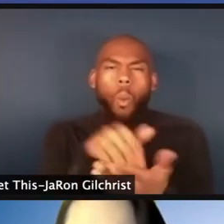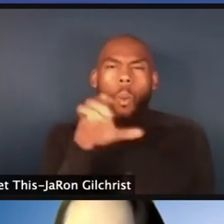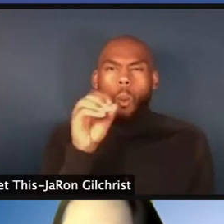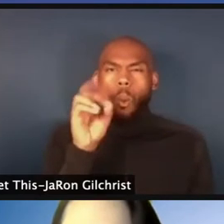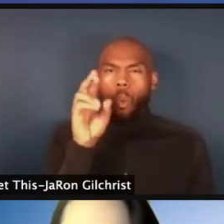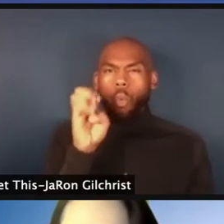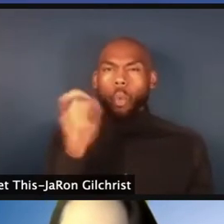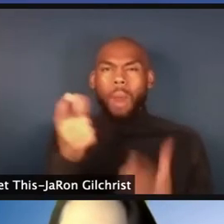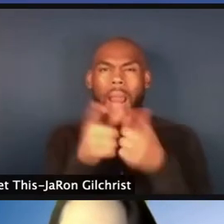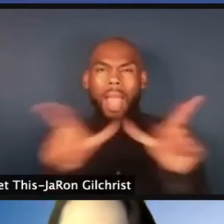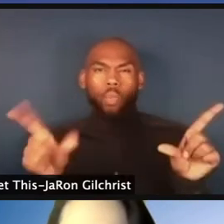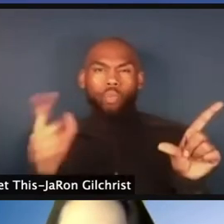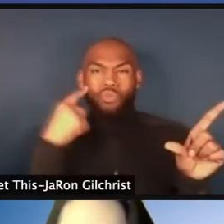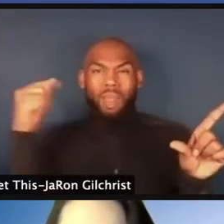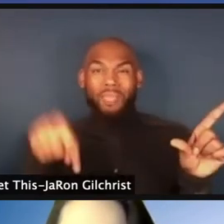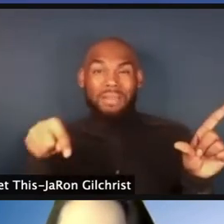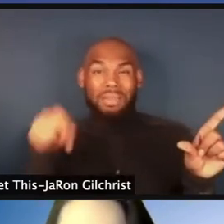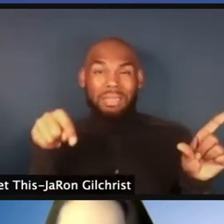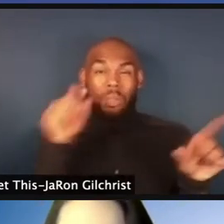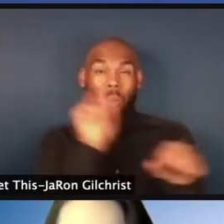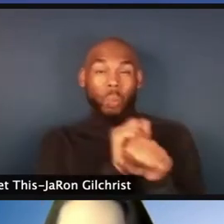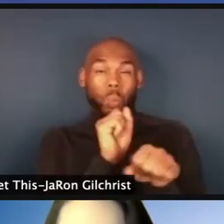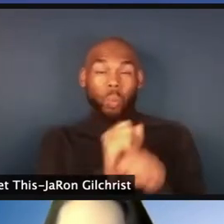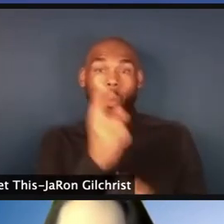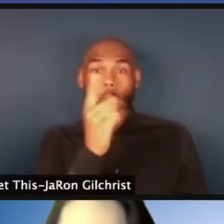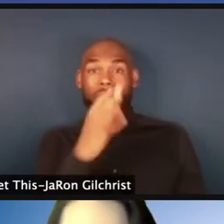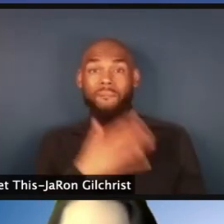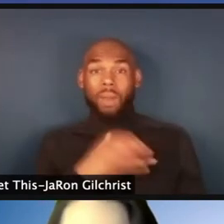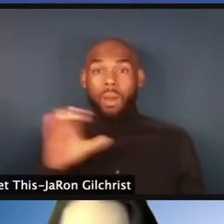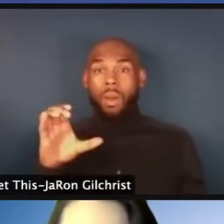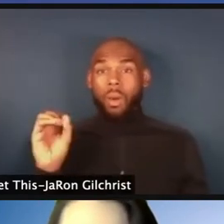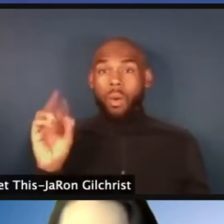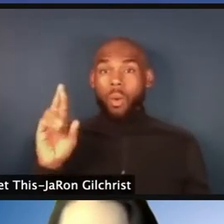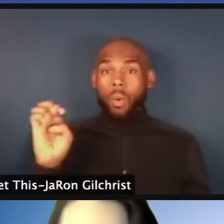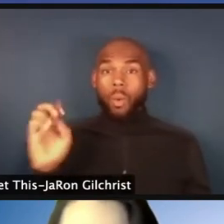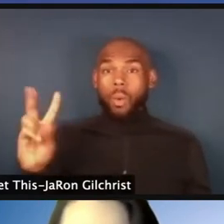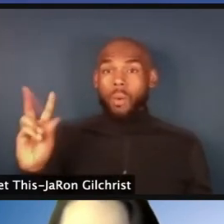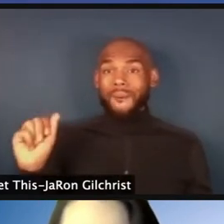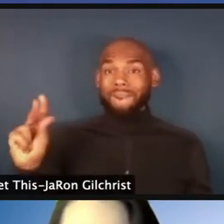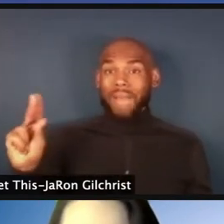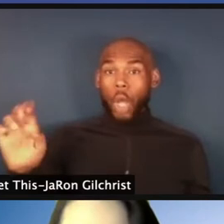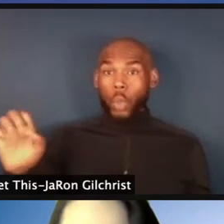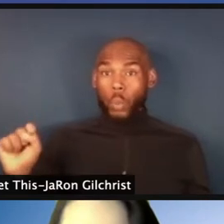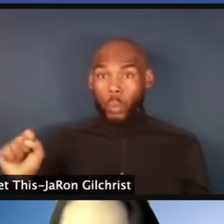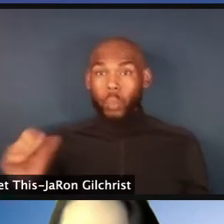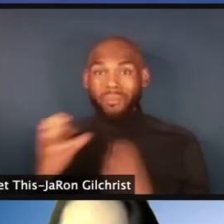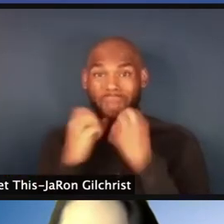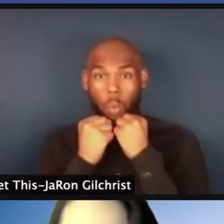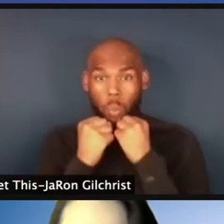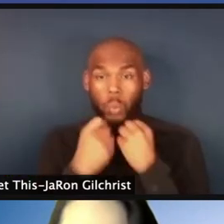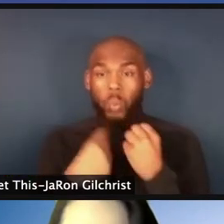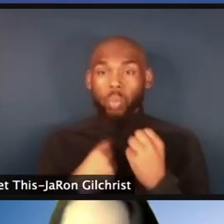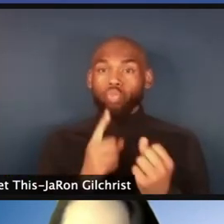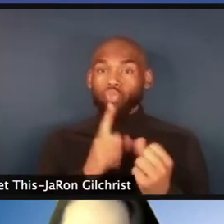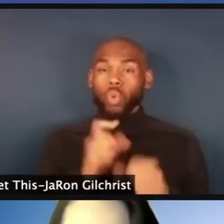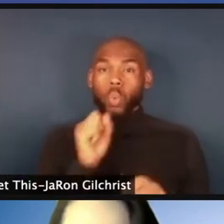language for this work. And I think one of our core values at Groundwater is we're really working counter to the